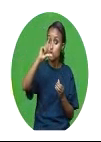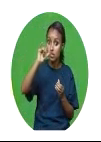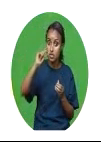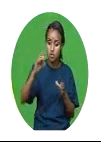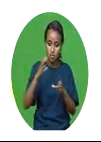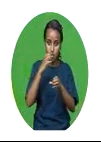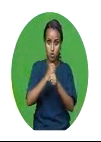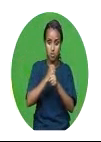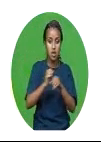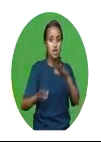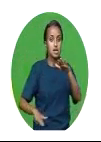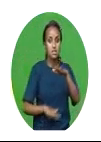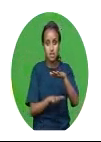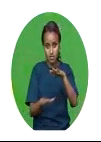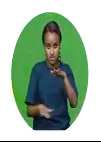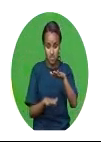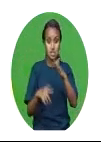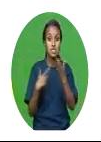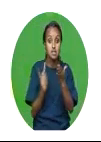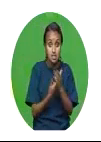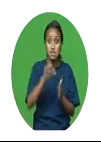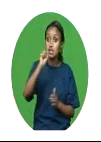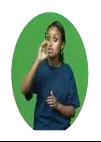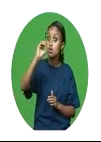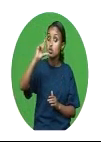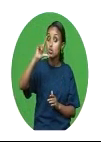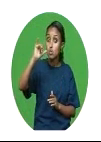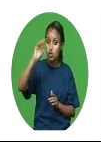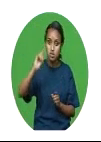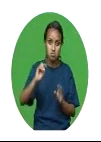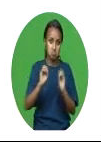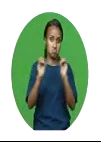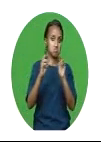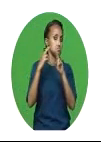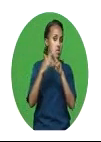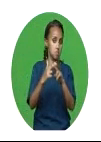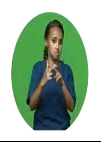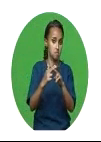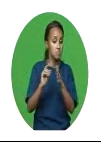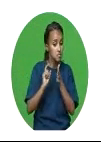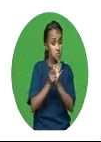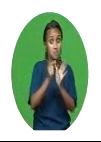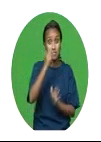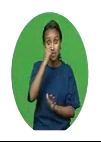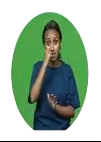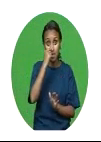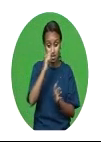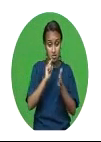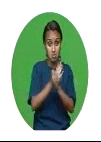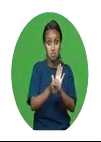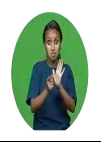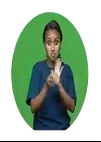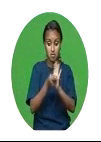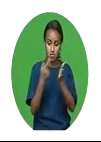bounded by surfaces. These solids do not have group name. The common example of such solids